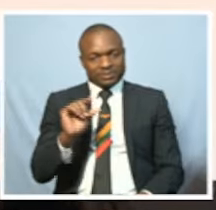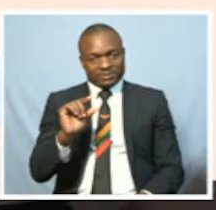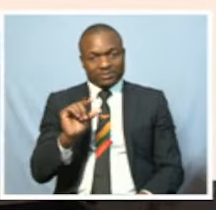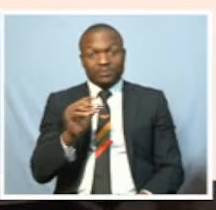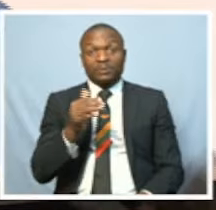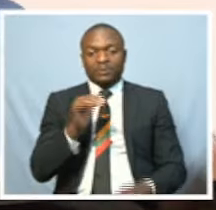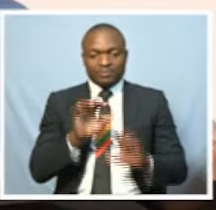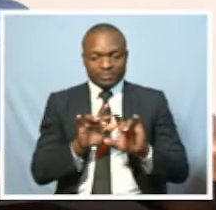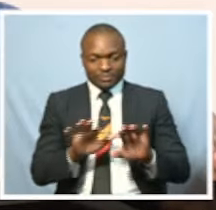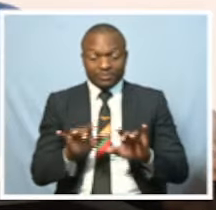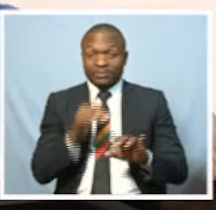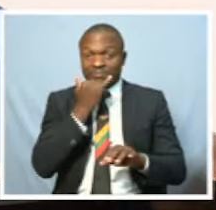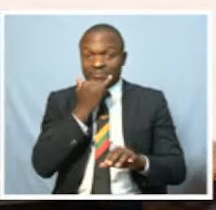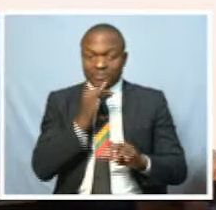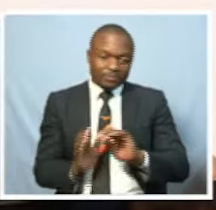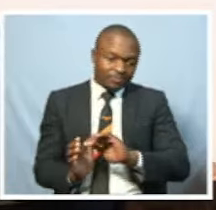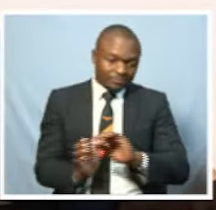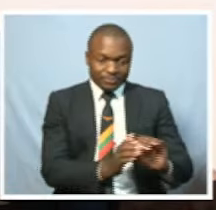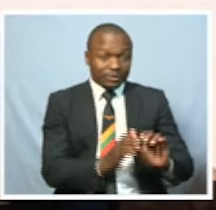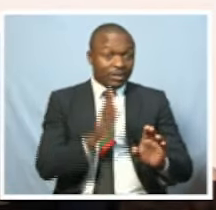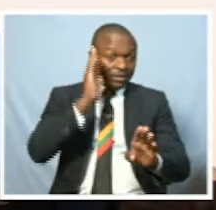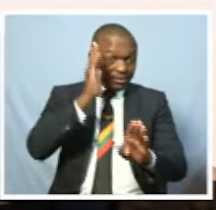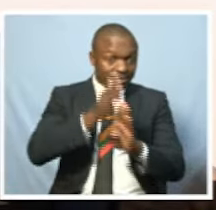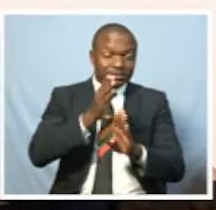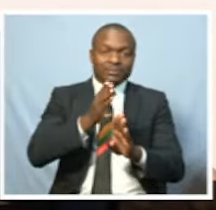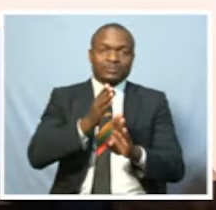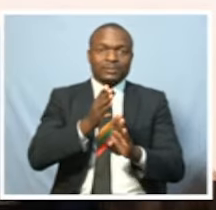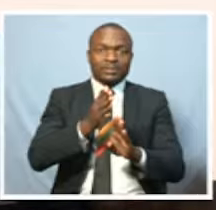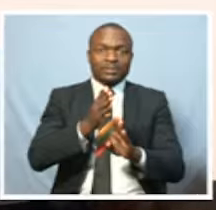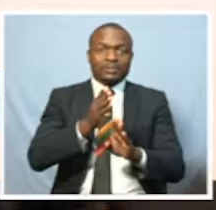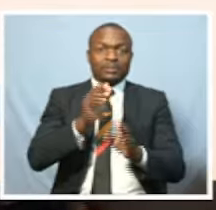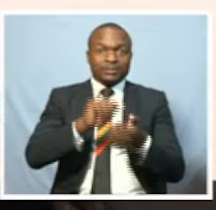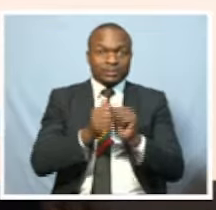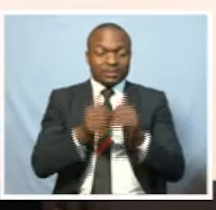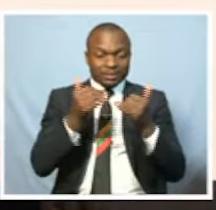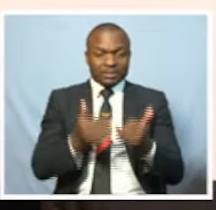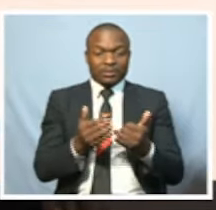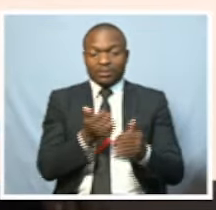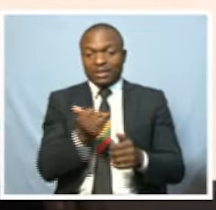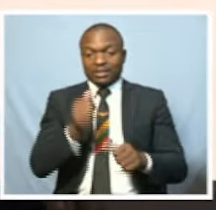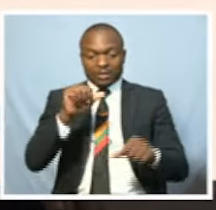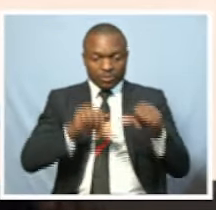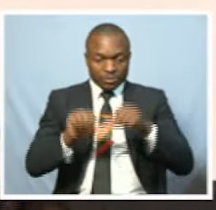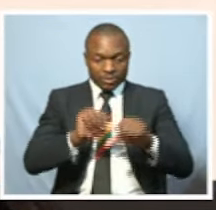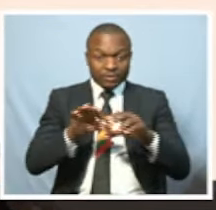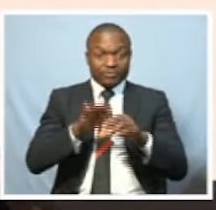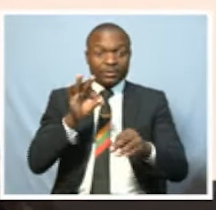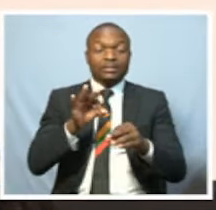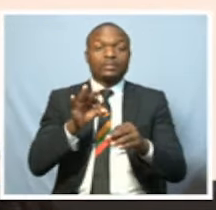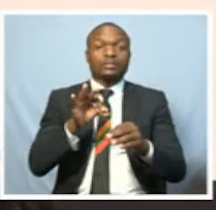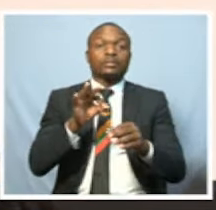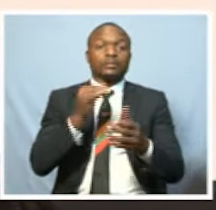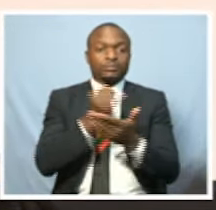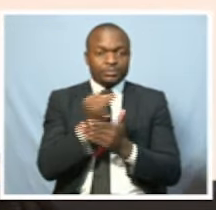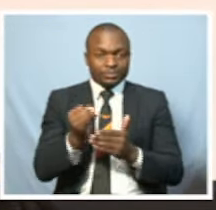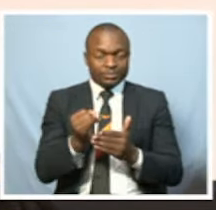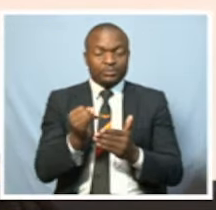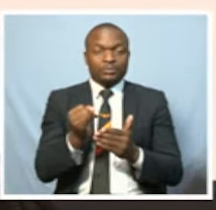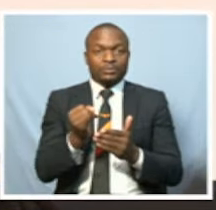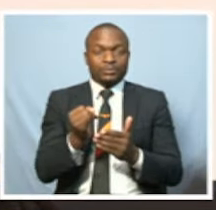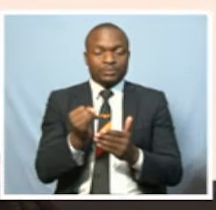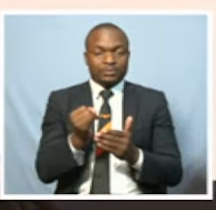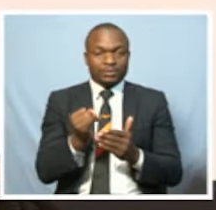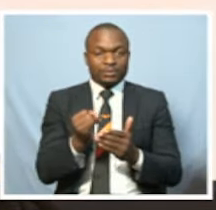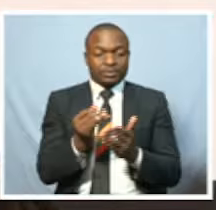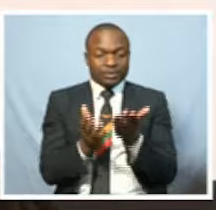Yes. So that ends my preliminary queries. Now I go to cross-cutting. Cross-cutting, Chair, I'll take